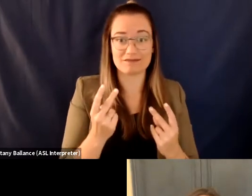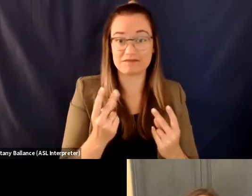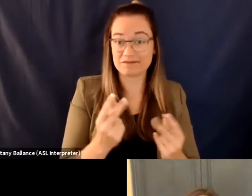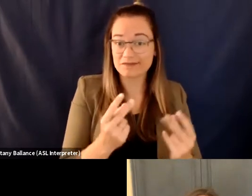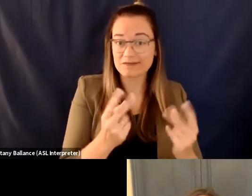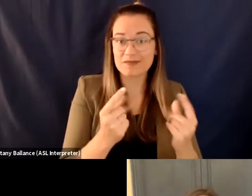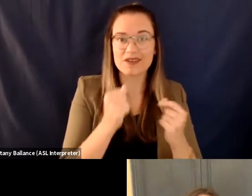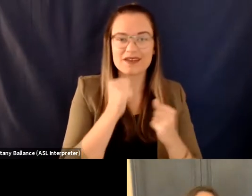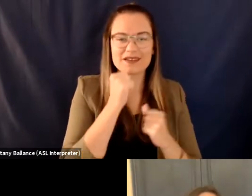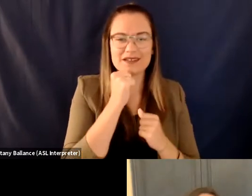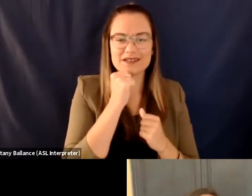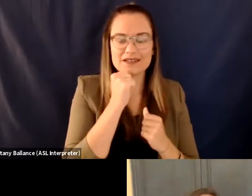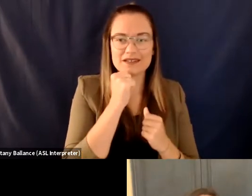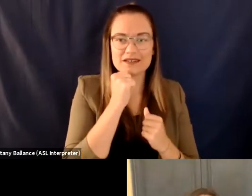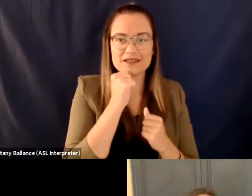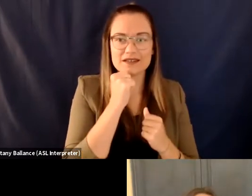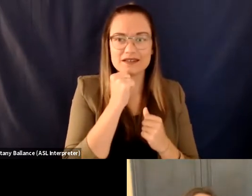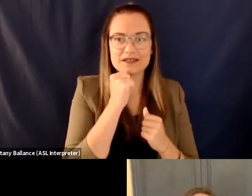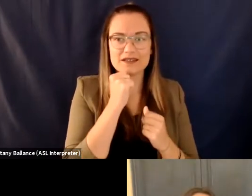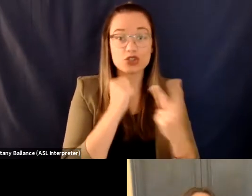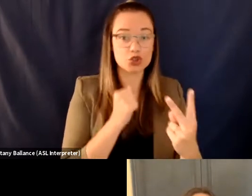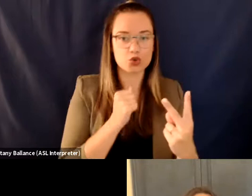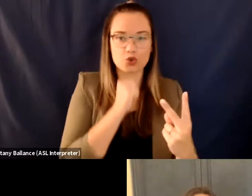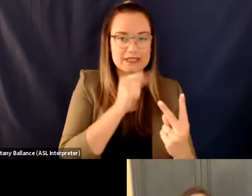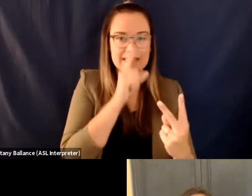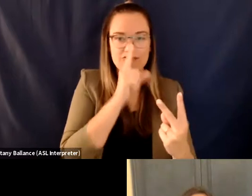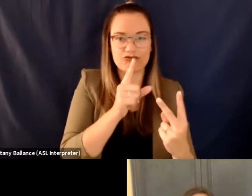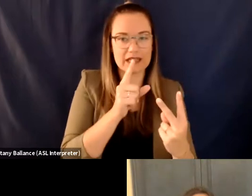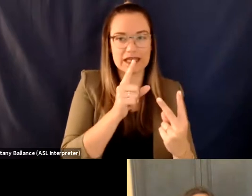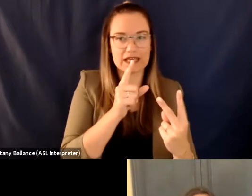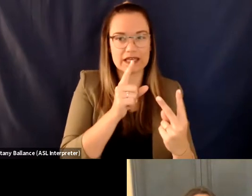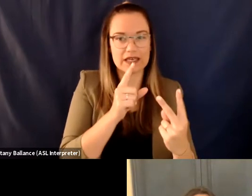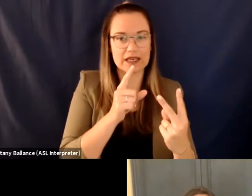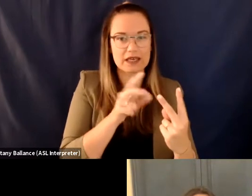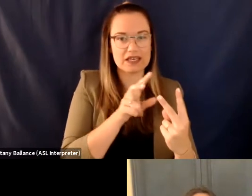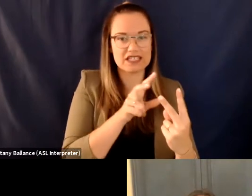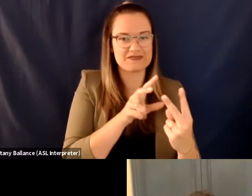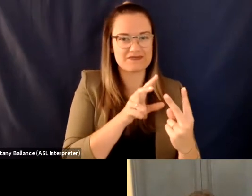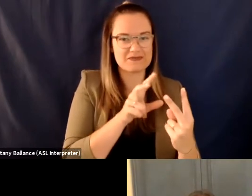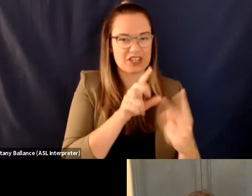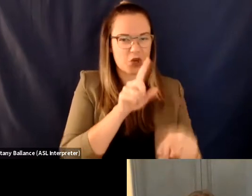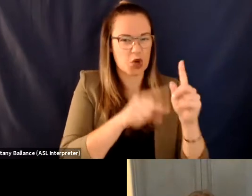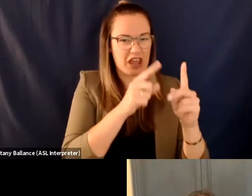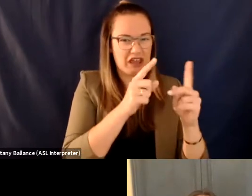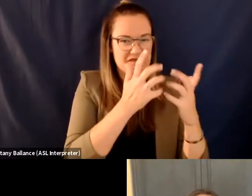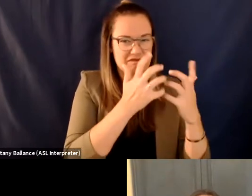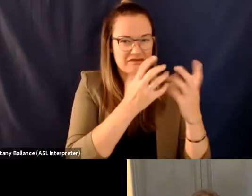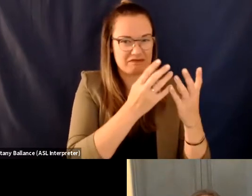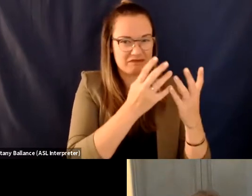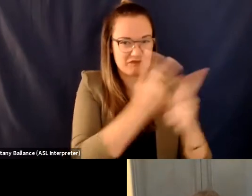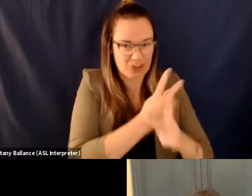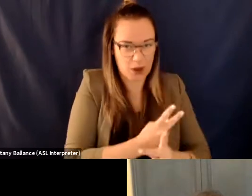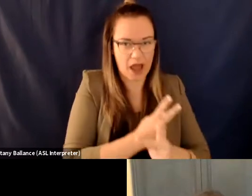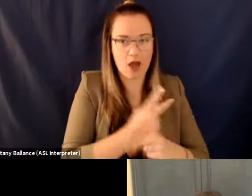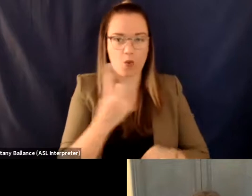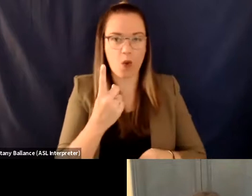didn't get their footing, really. And one of them didn't feel comfortable, sort of like he got very self-conscious being